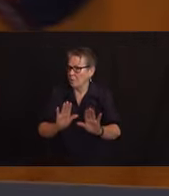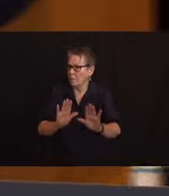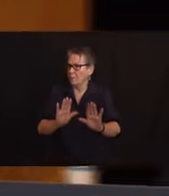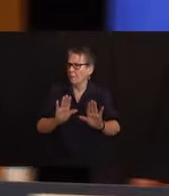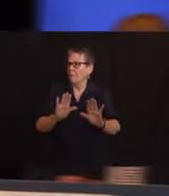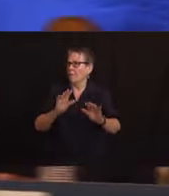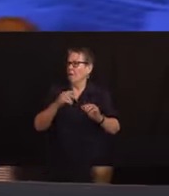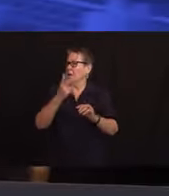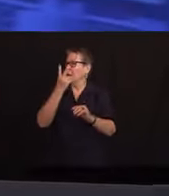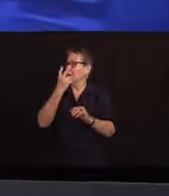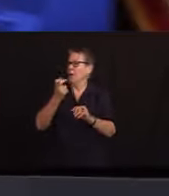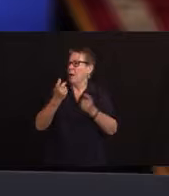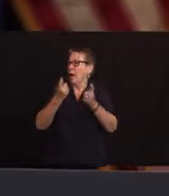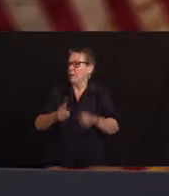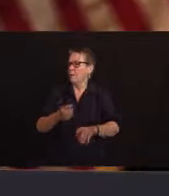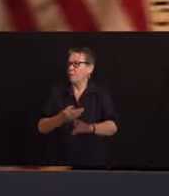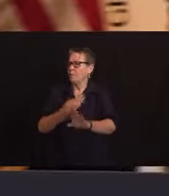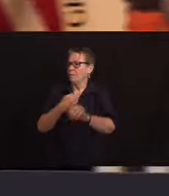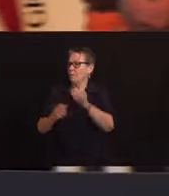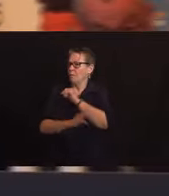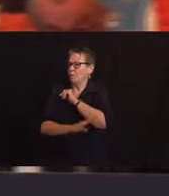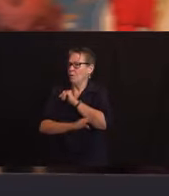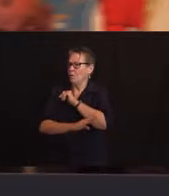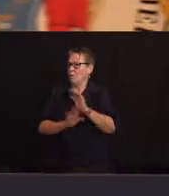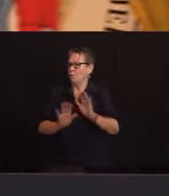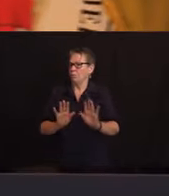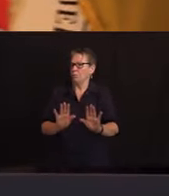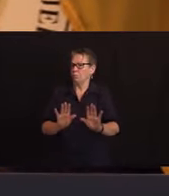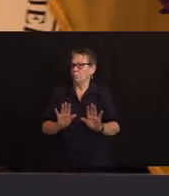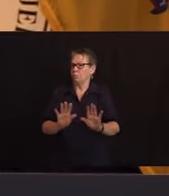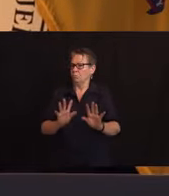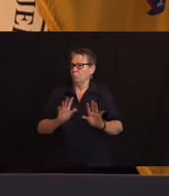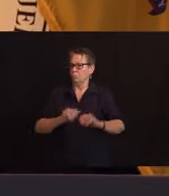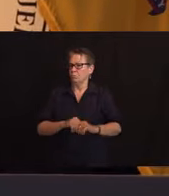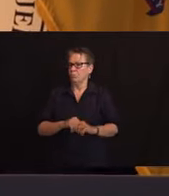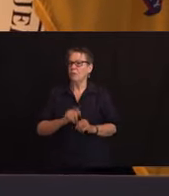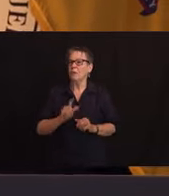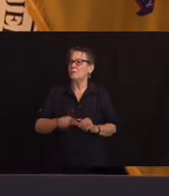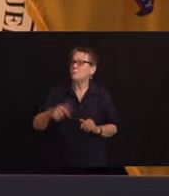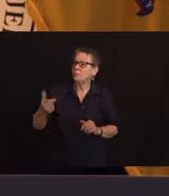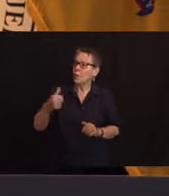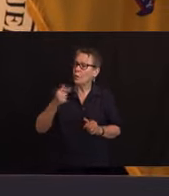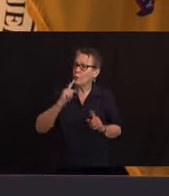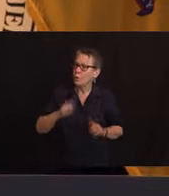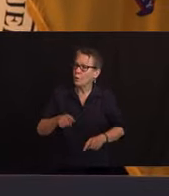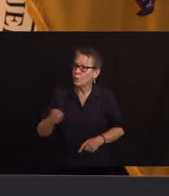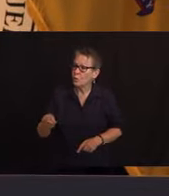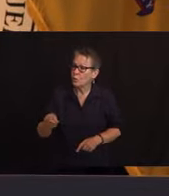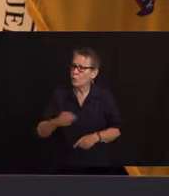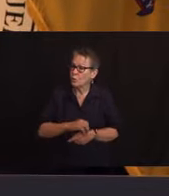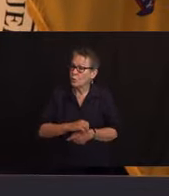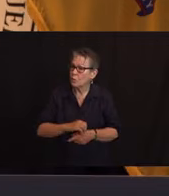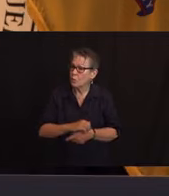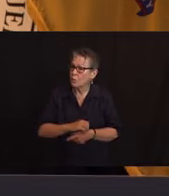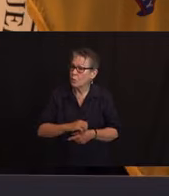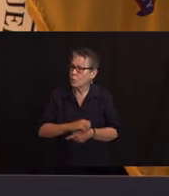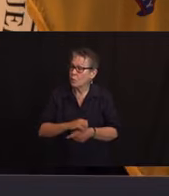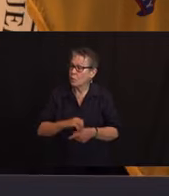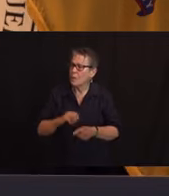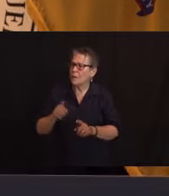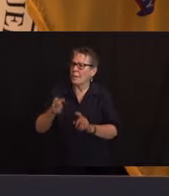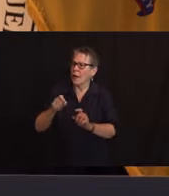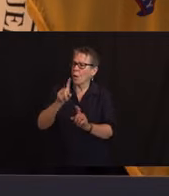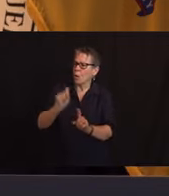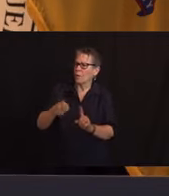Thank you. Good to have you. Brent, good afternoon. Good afternoon. So a few from me, and then Brenda Flanagan of NGTV I'm asking for. By the way, Are- Sarah has